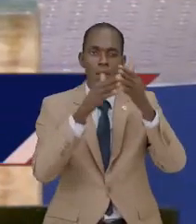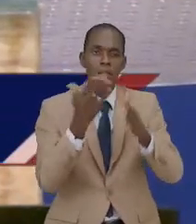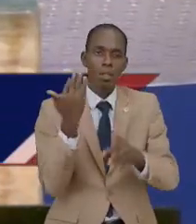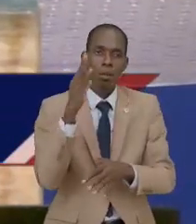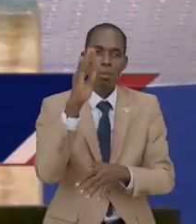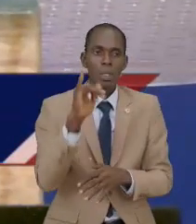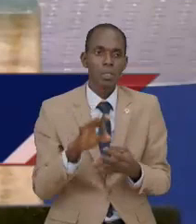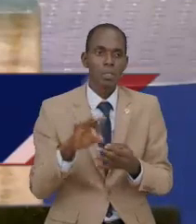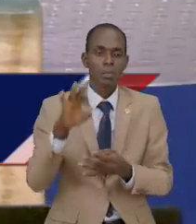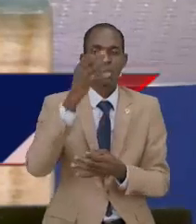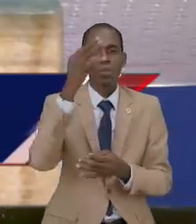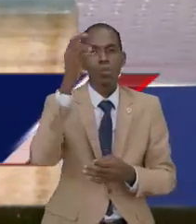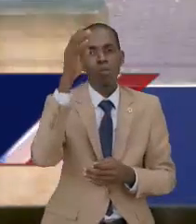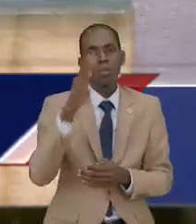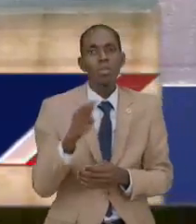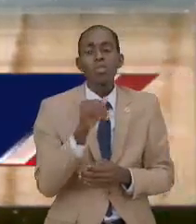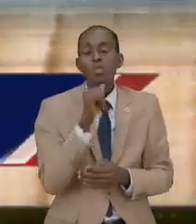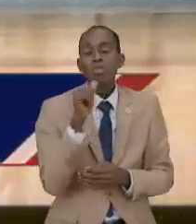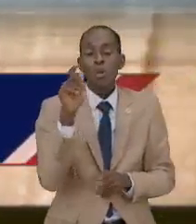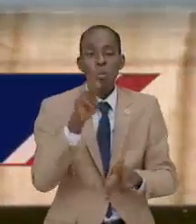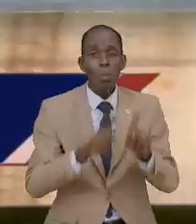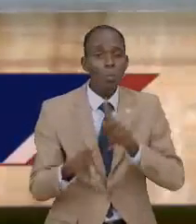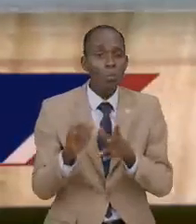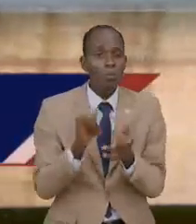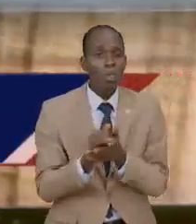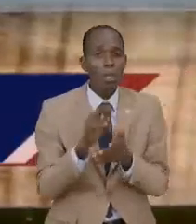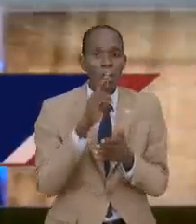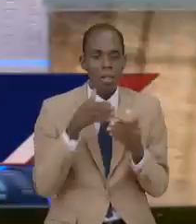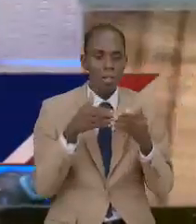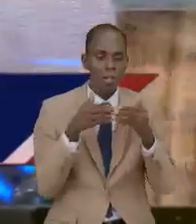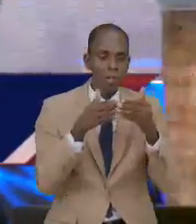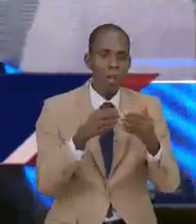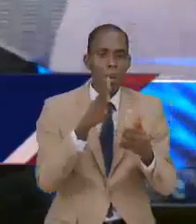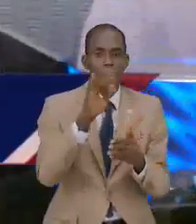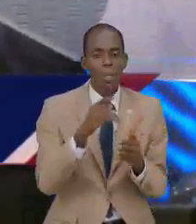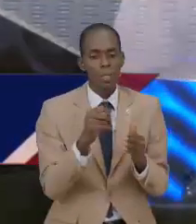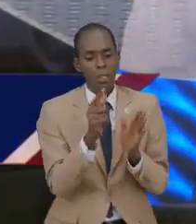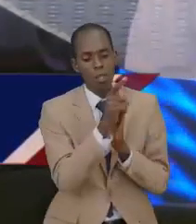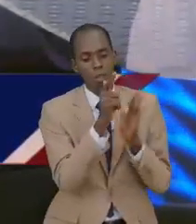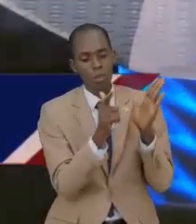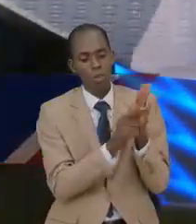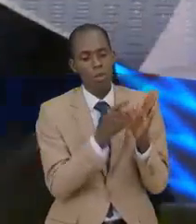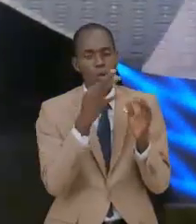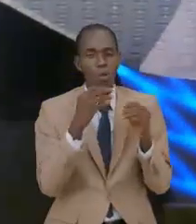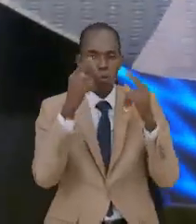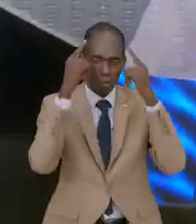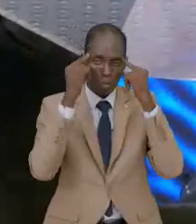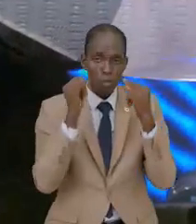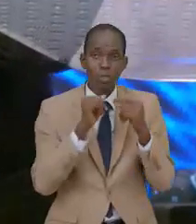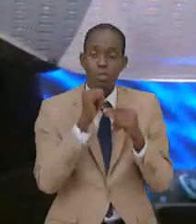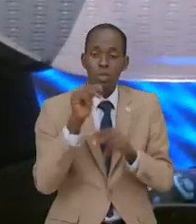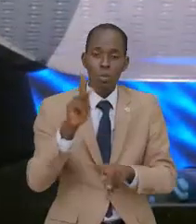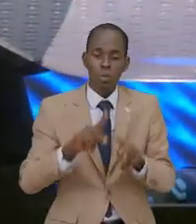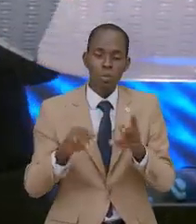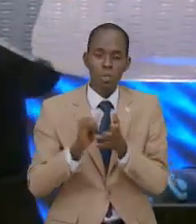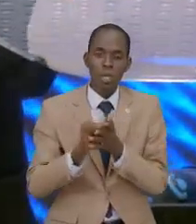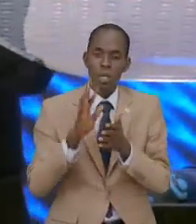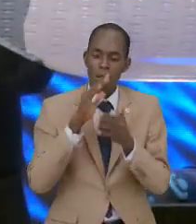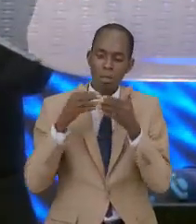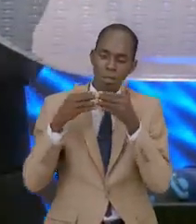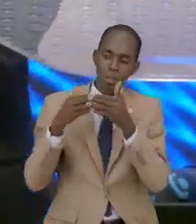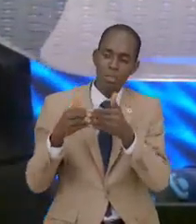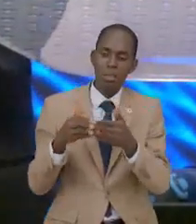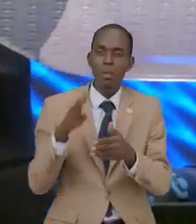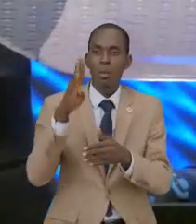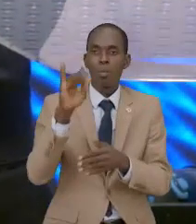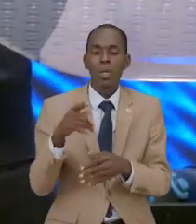of God, not those who are led by the law of Moses, not those who are guided by the